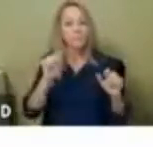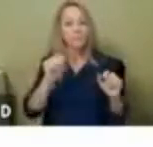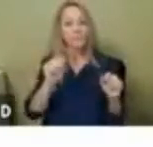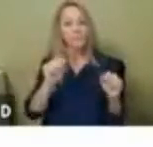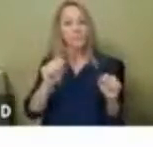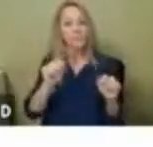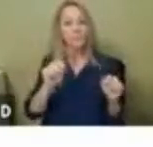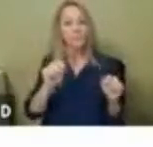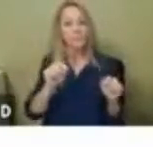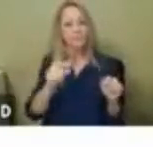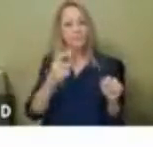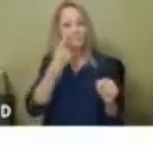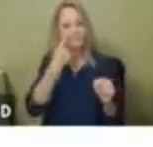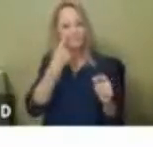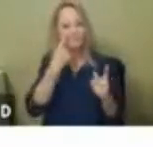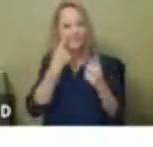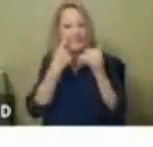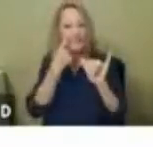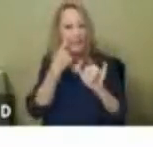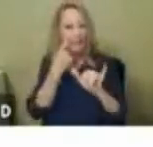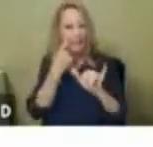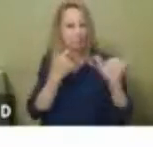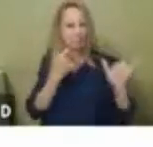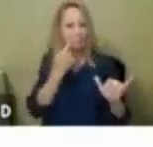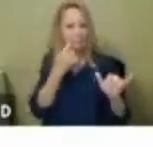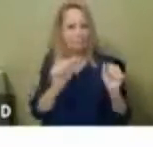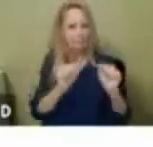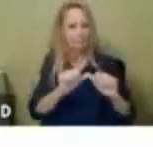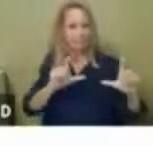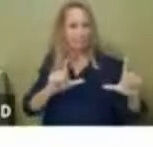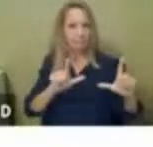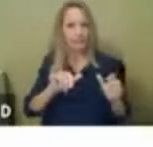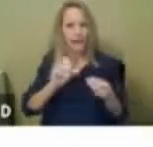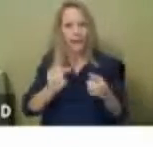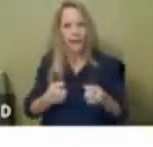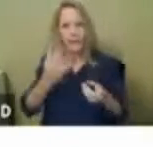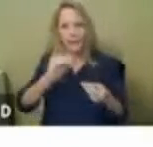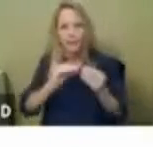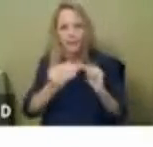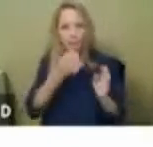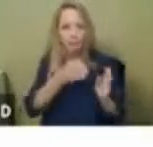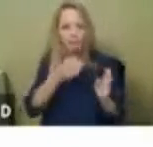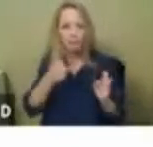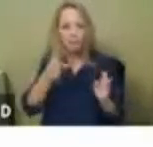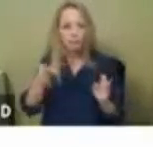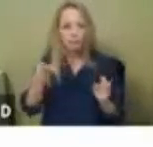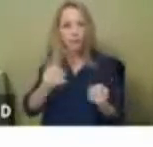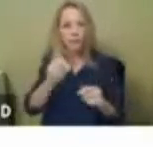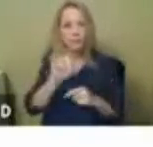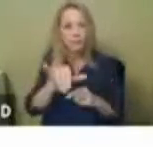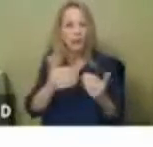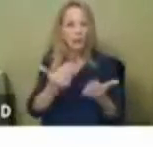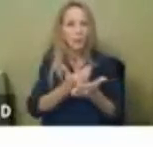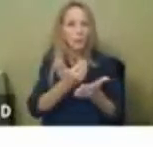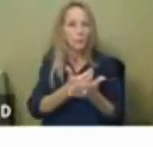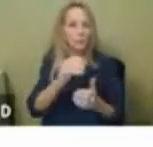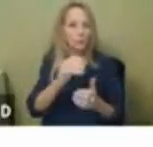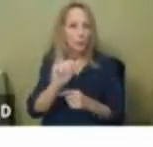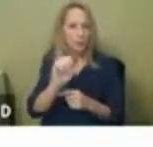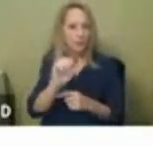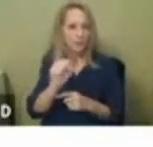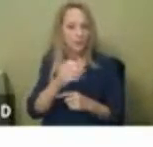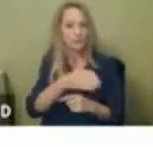lines mirror what I just showed you, the number of new cases each day. On the next slide, you'll see